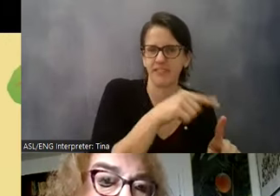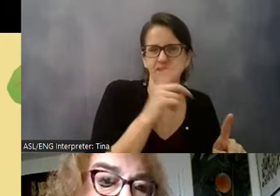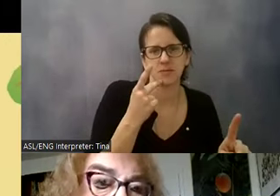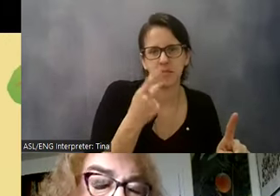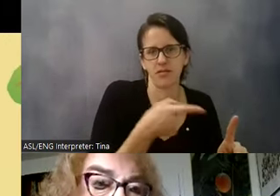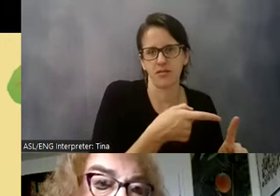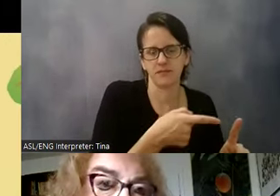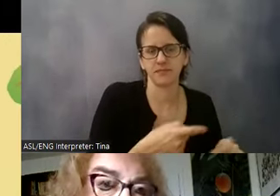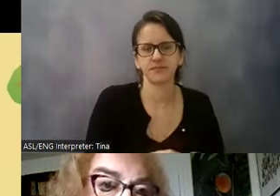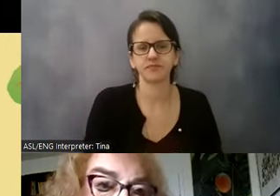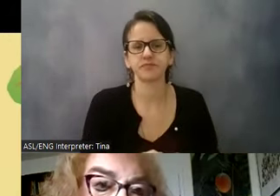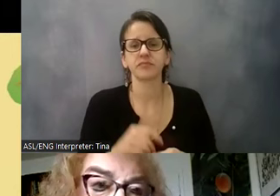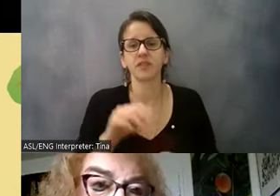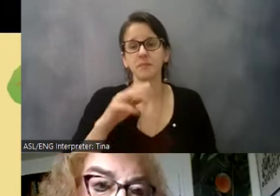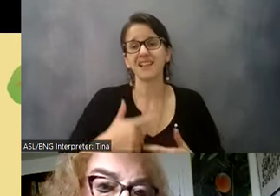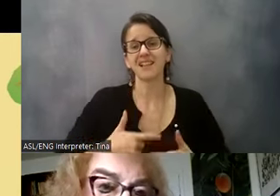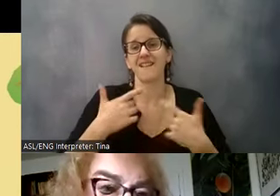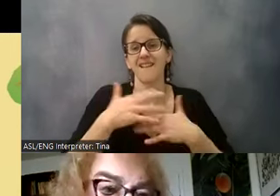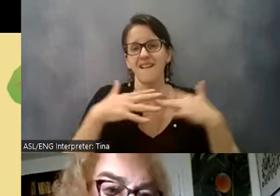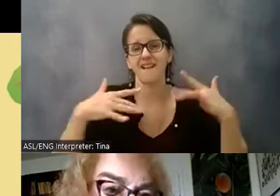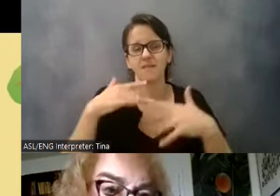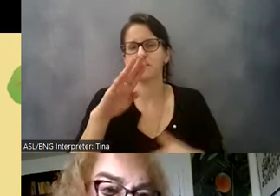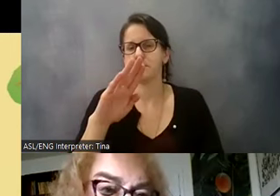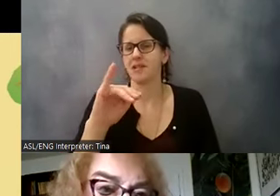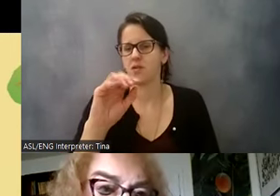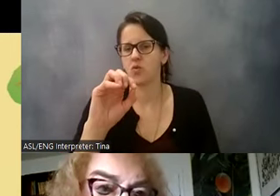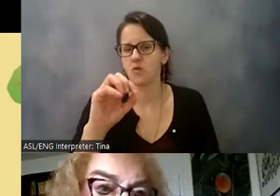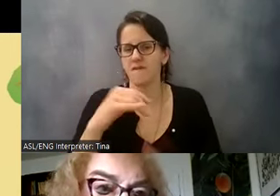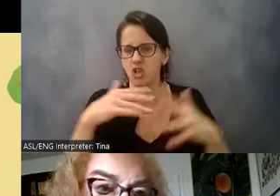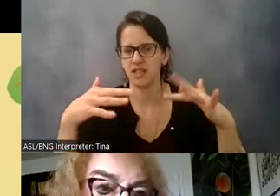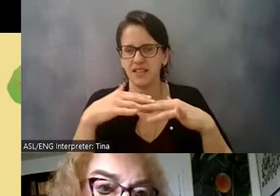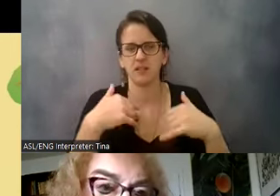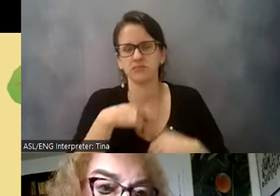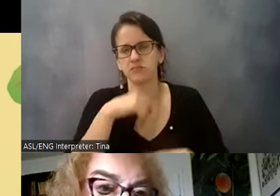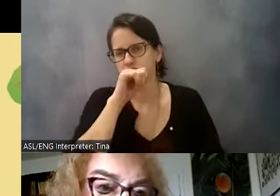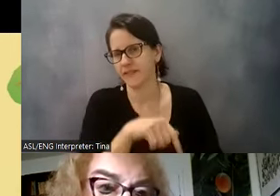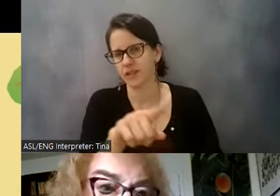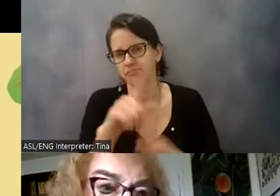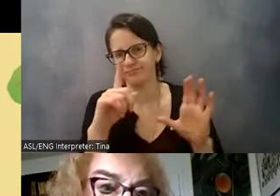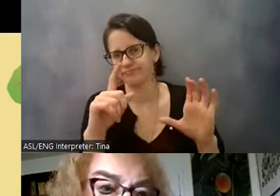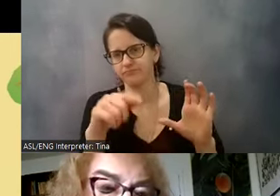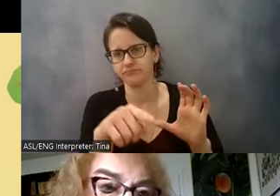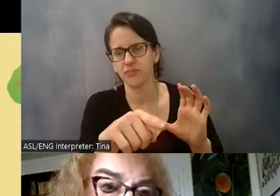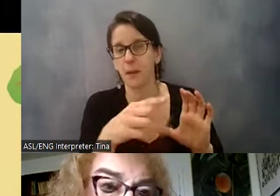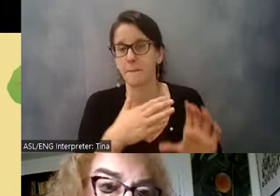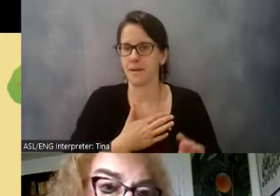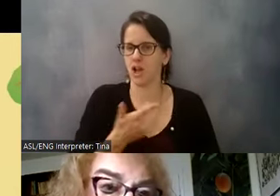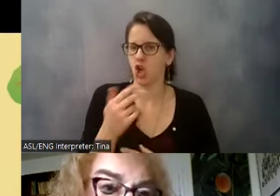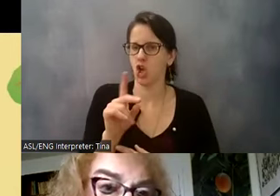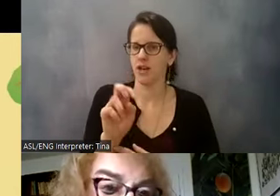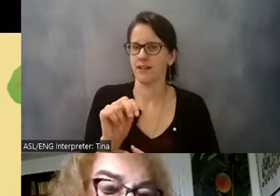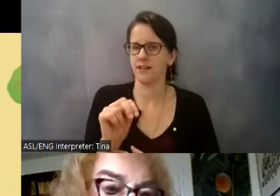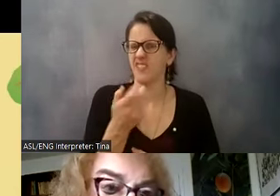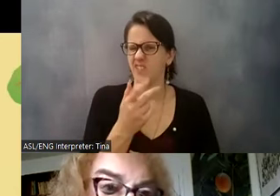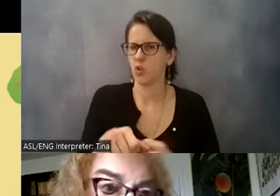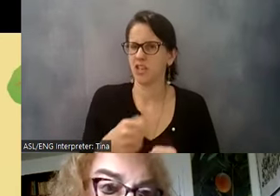Now, biodiversity. I love this shot. This is from a garden I had a couple of years ago, and it looks like chaos,